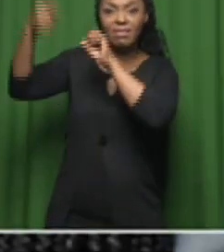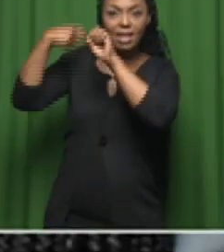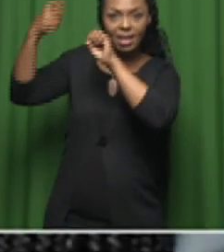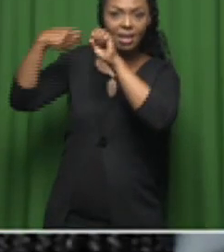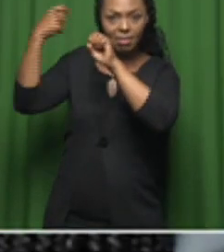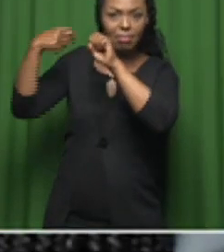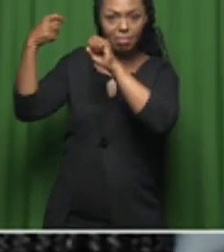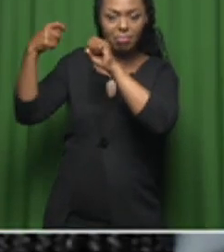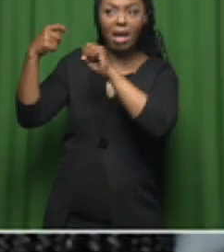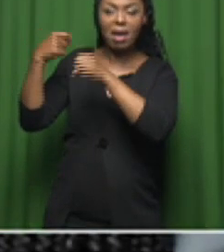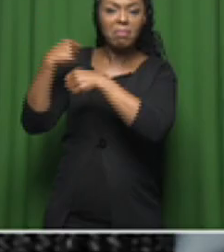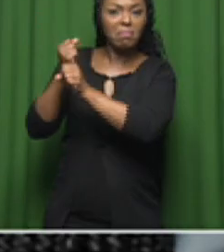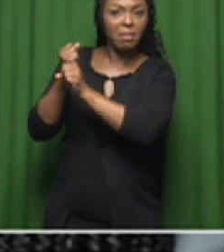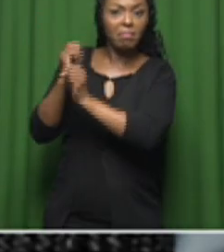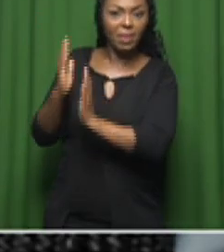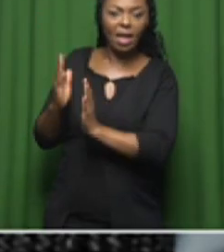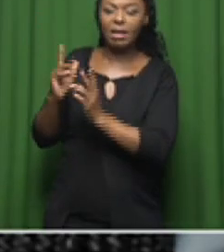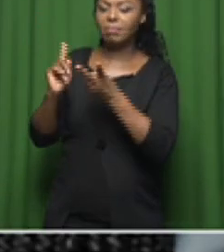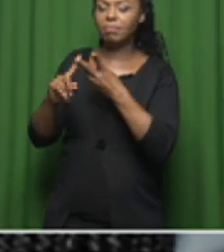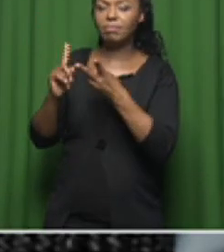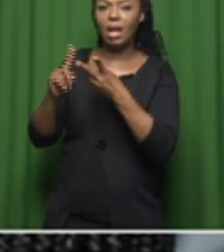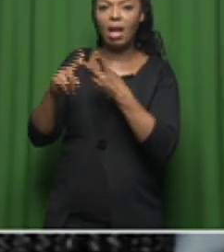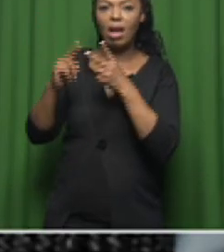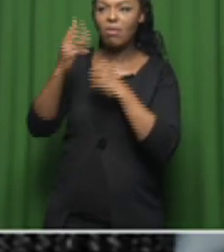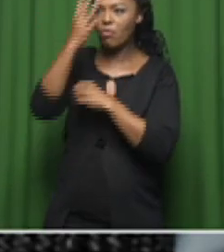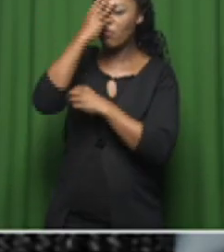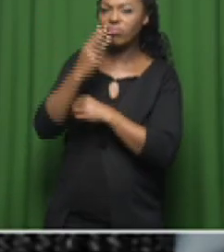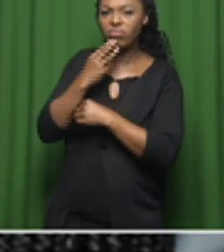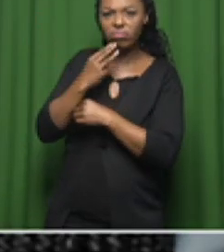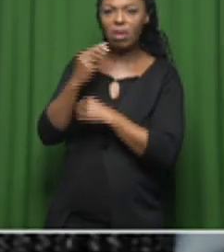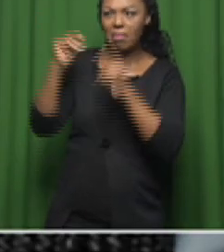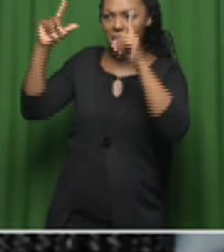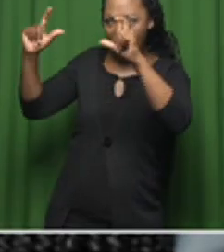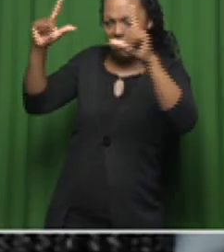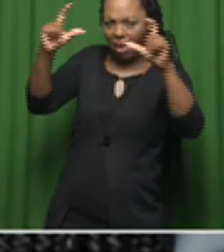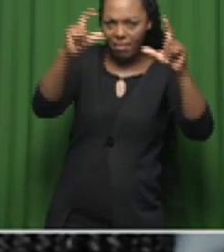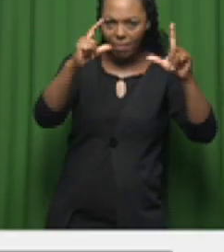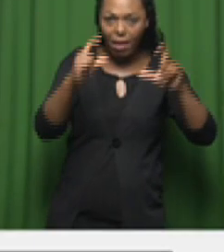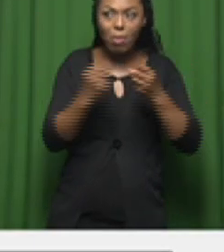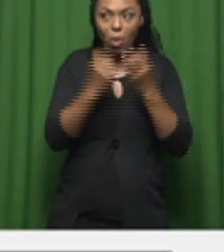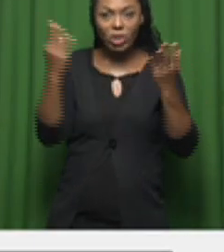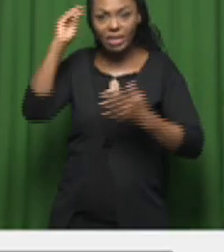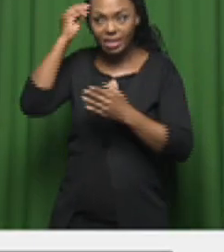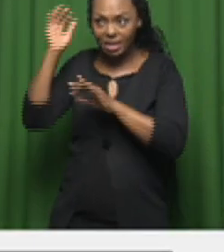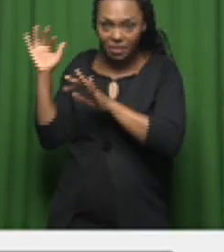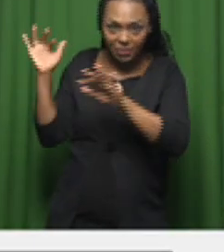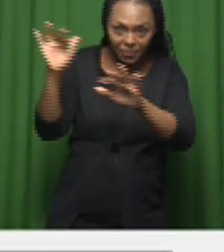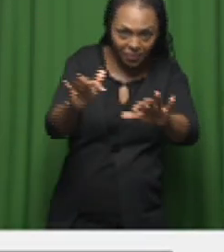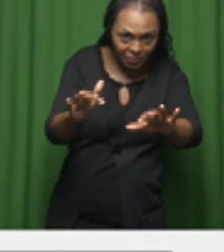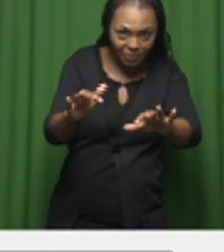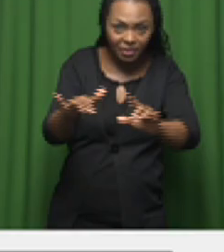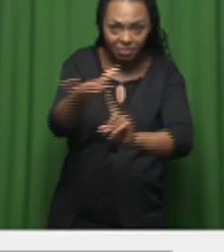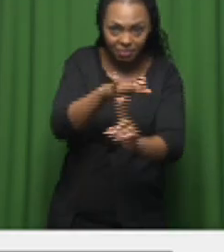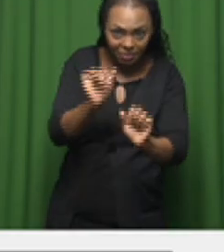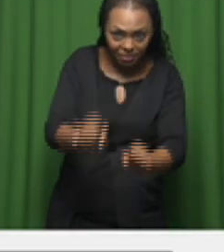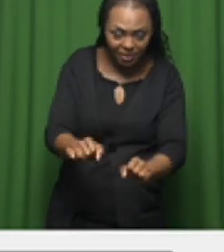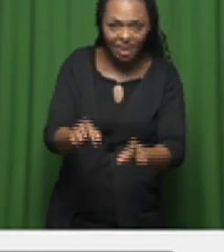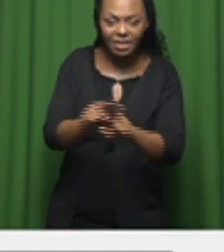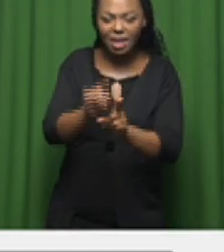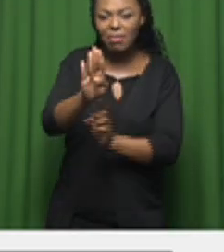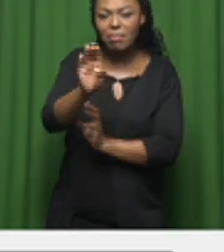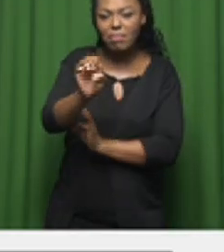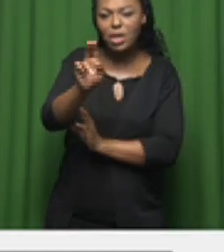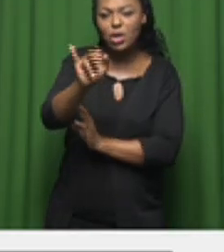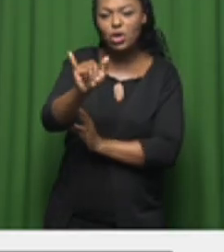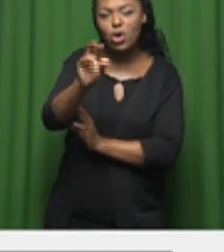in the intro. And, even I understand that Drake's video was shot here, and Black is King by Beyonce's music video was